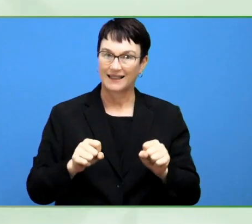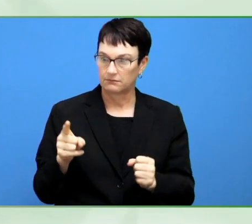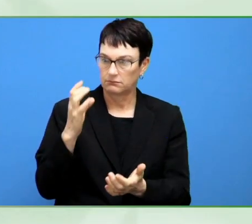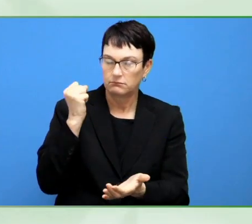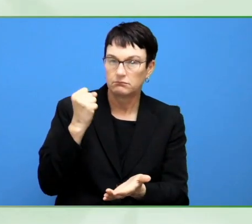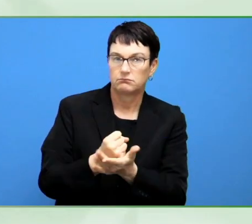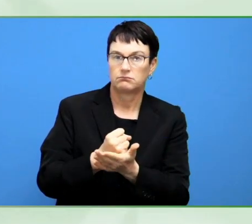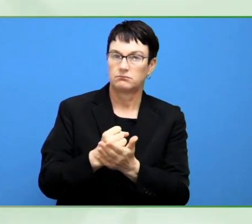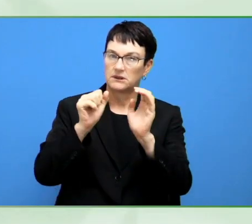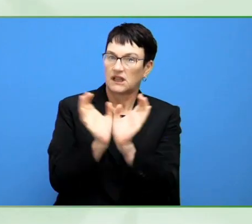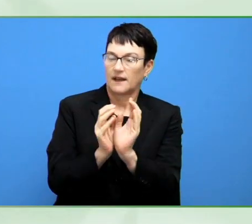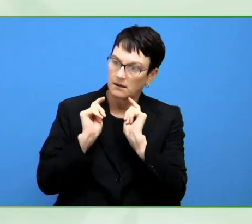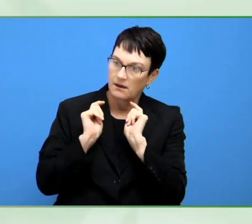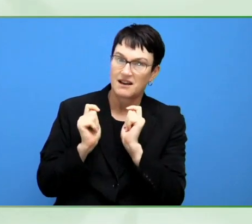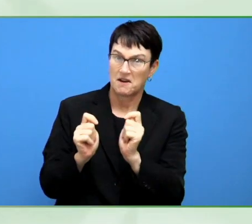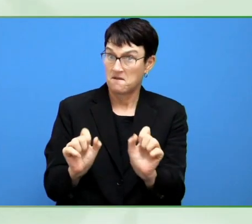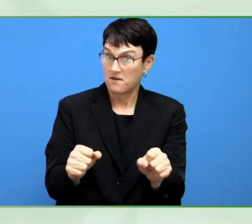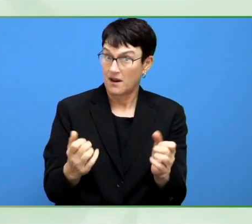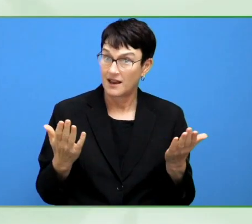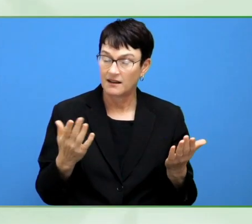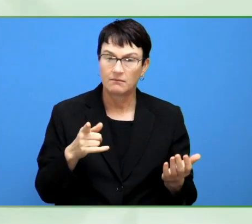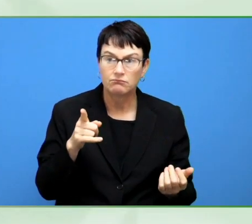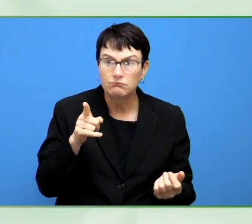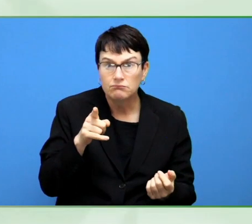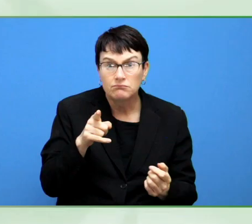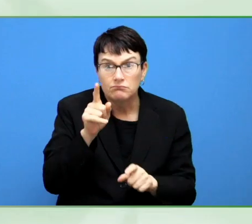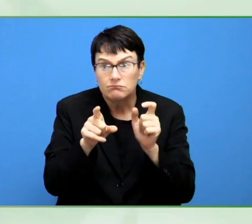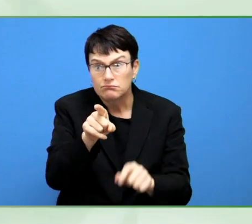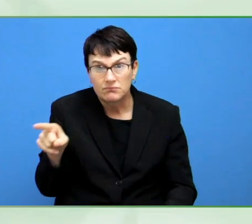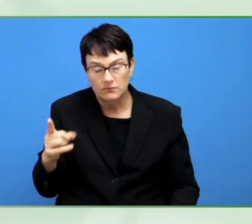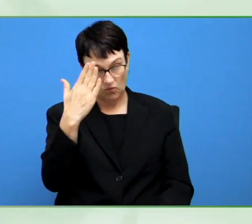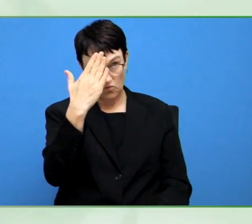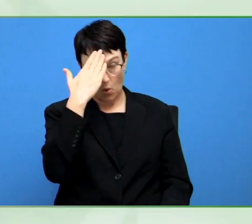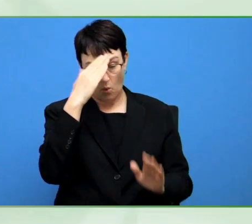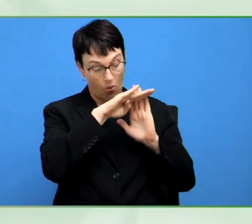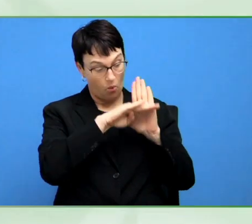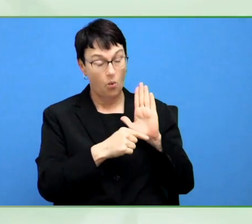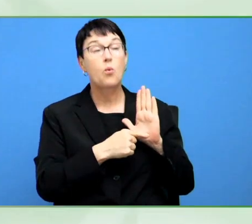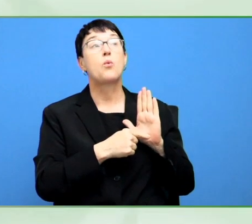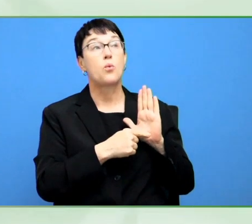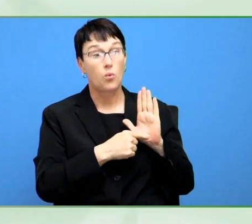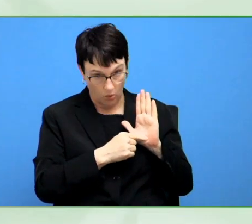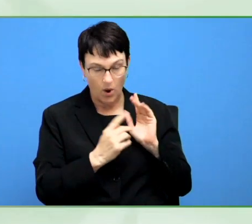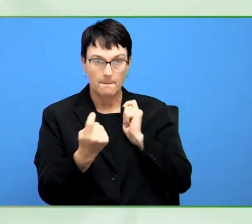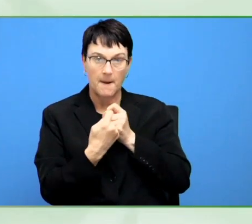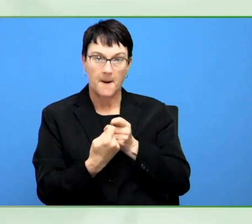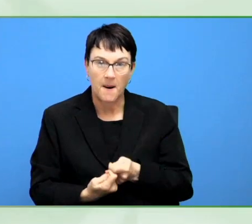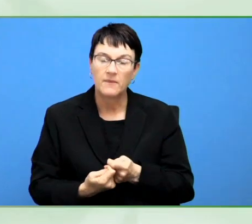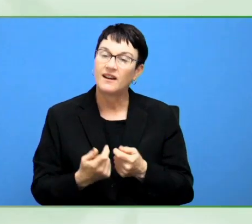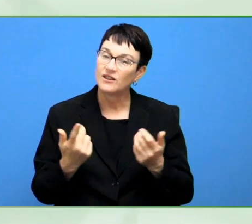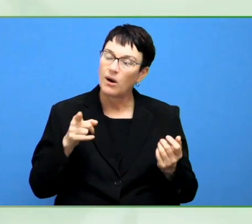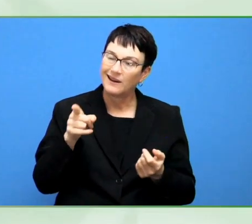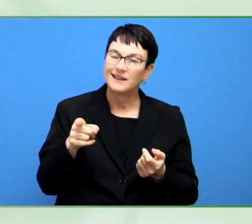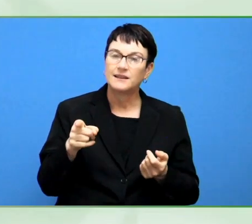are aware of all the standards. Then the first step they will do is to create a standards compliant